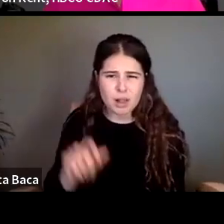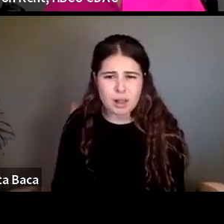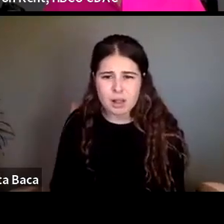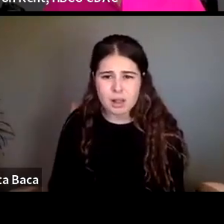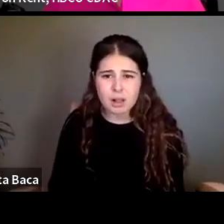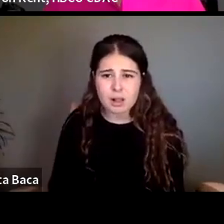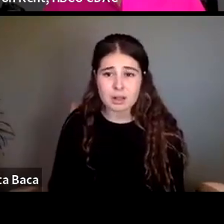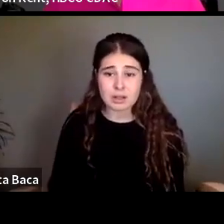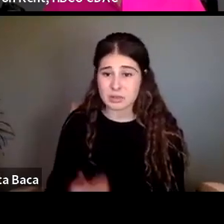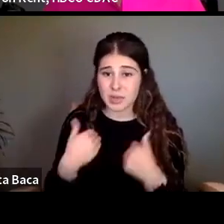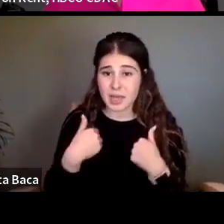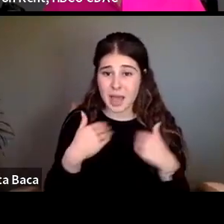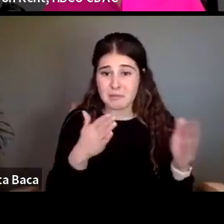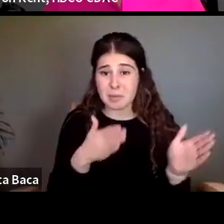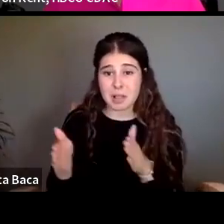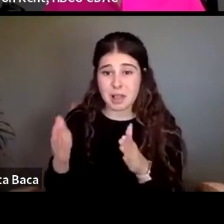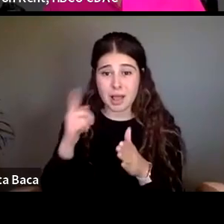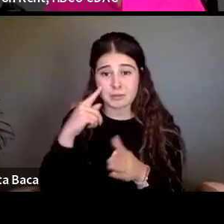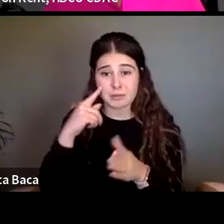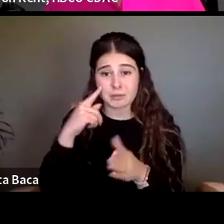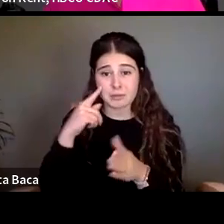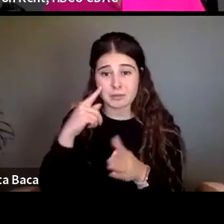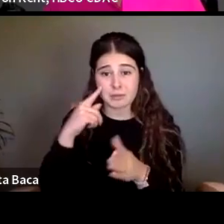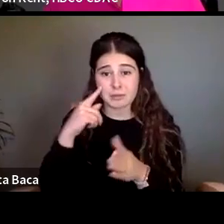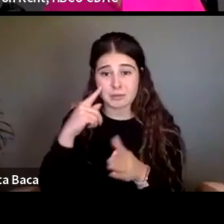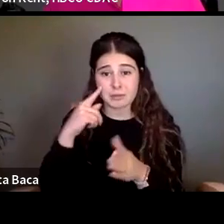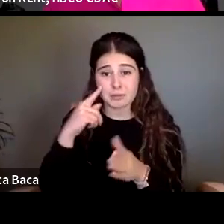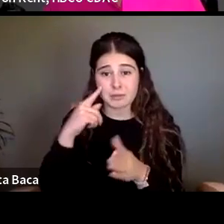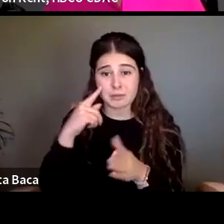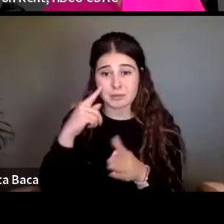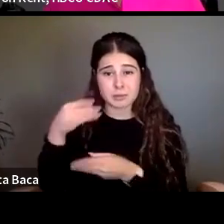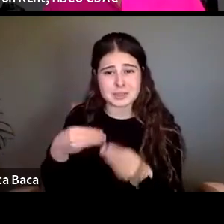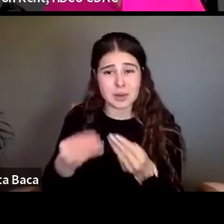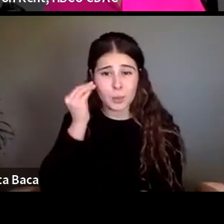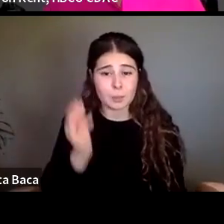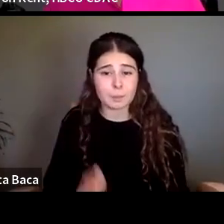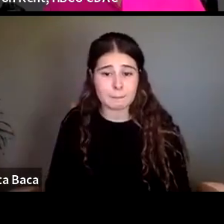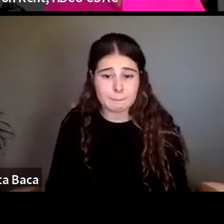house? But also, is there a game plan on how someone's going to manage their money?